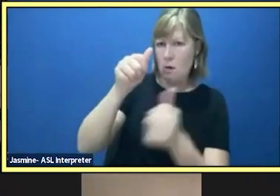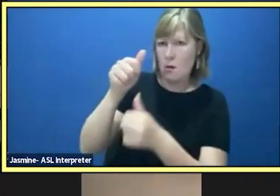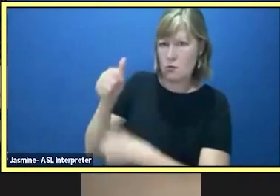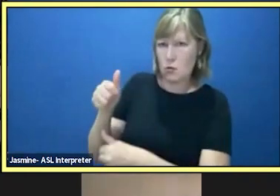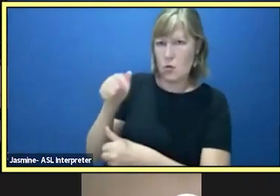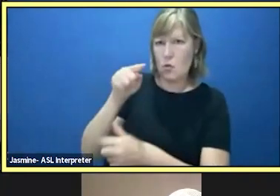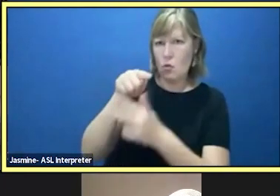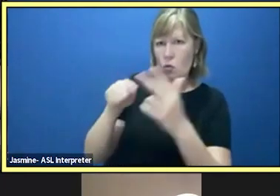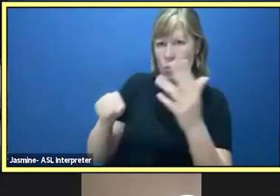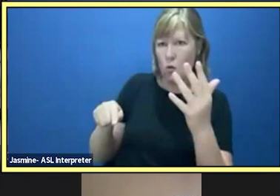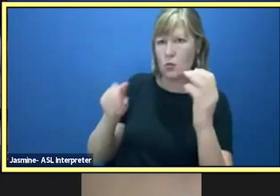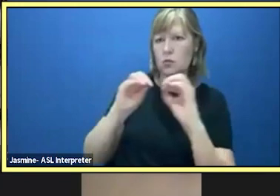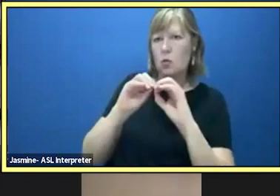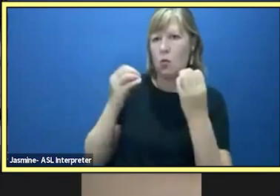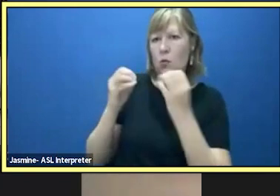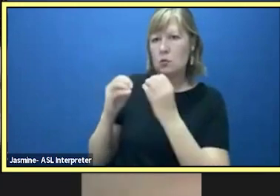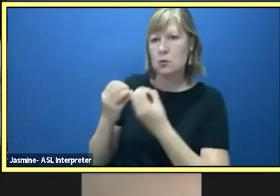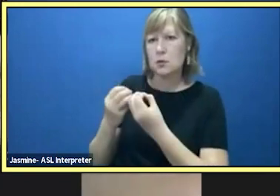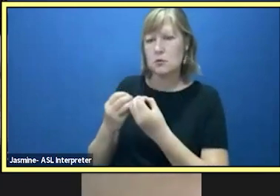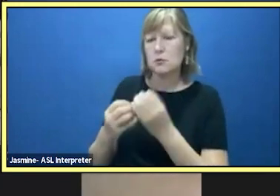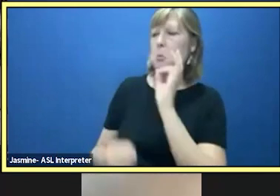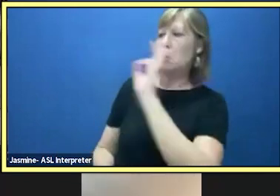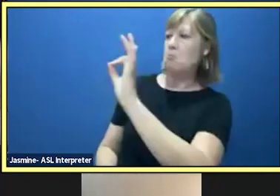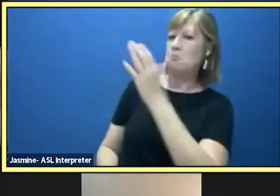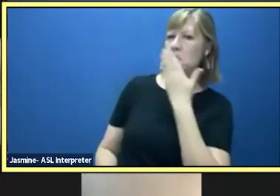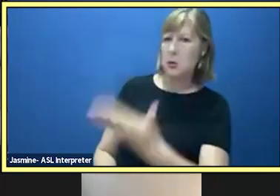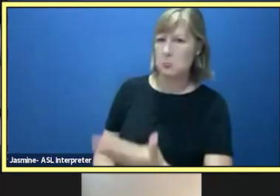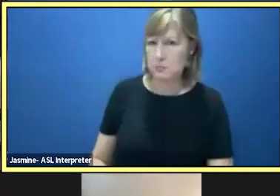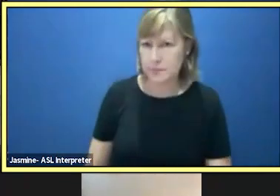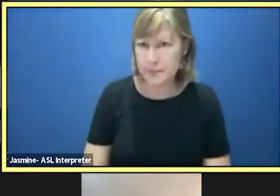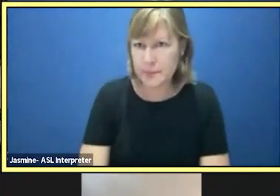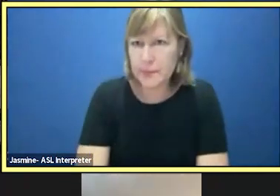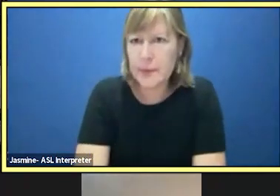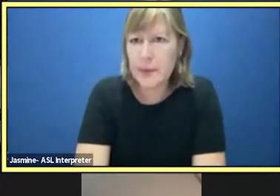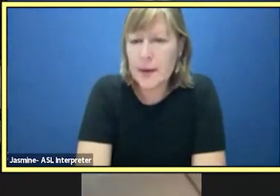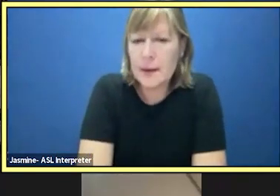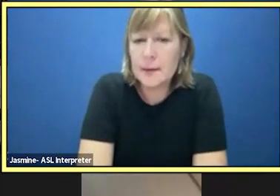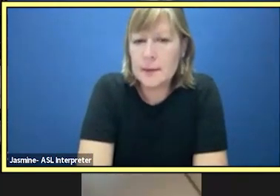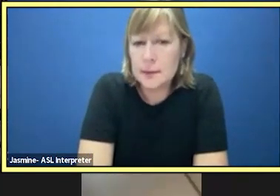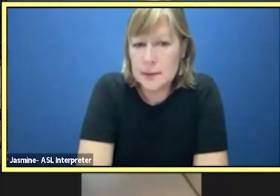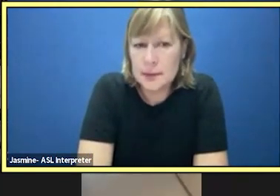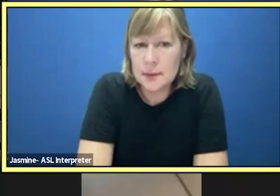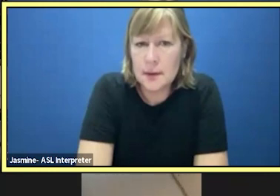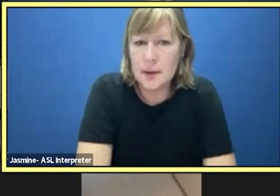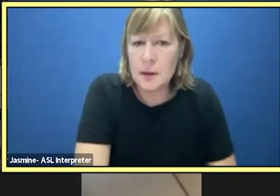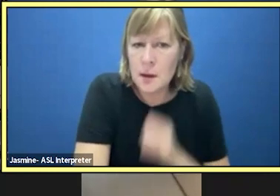All right, thank you. Brenda, you had said at one point, or someone has said, just to clarify, that if you